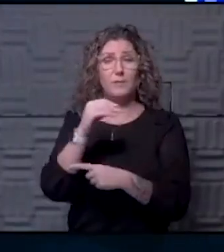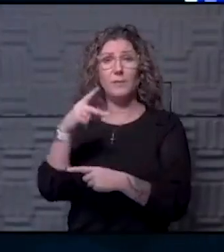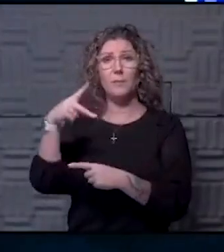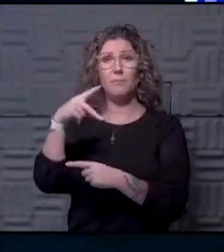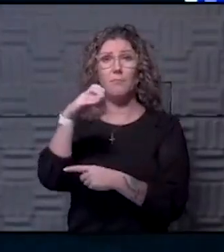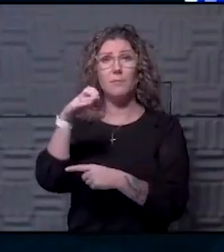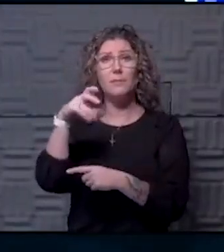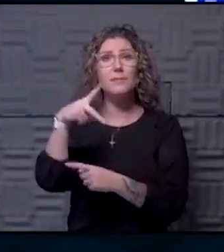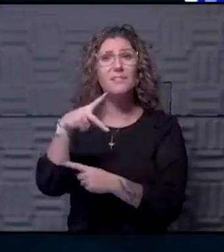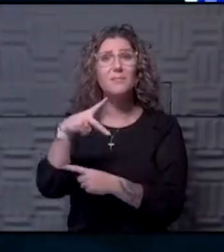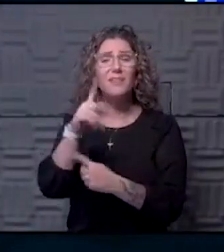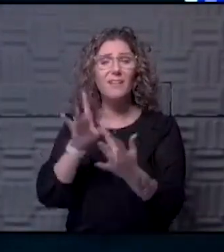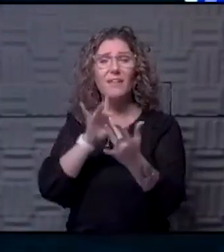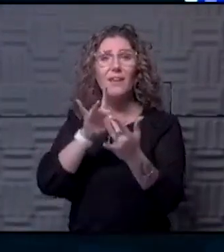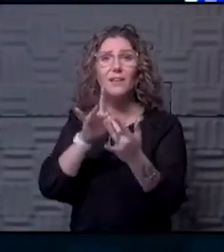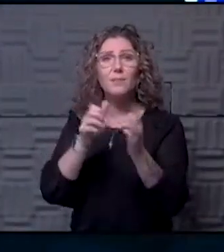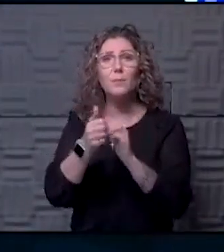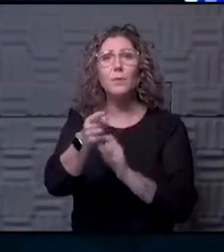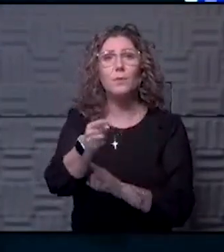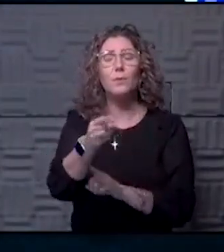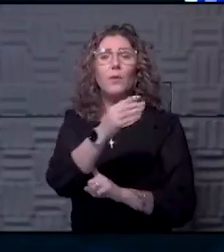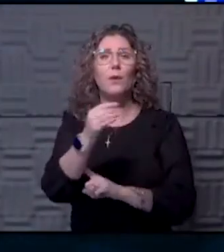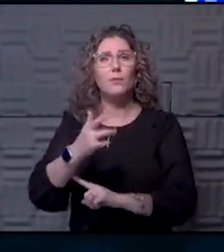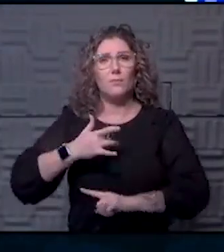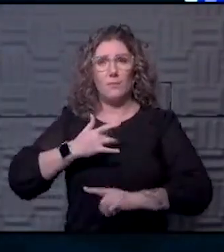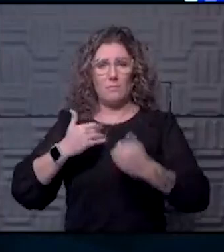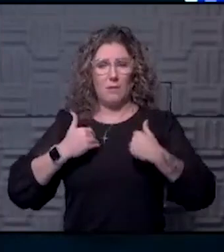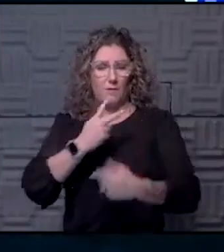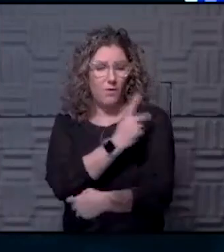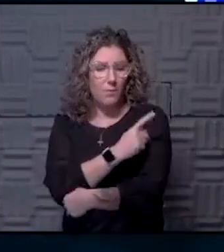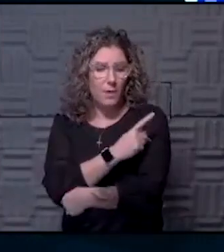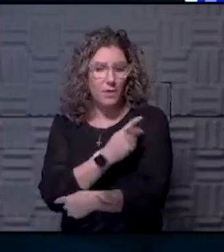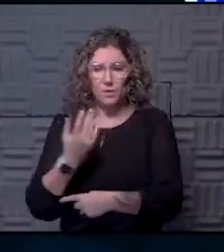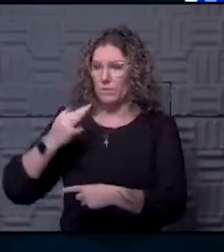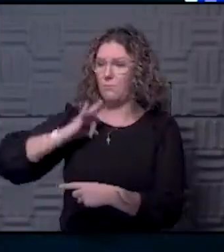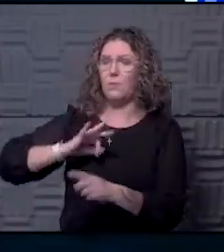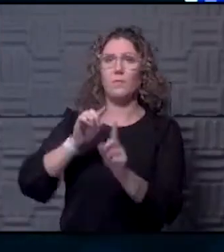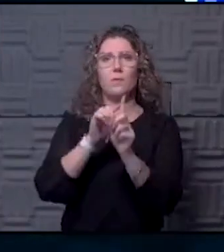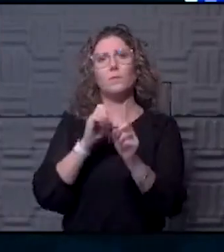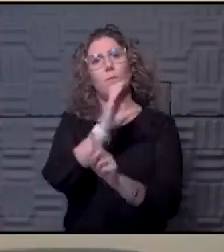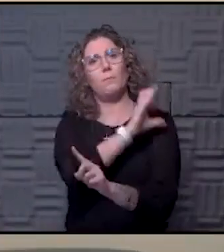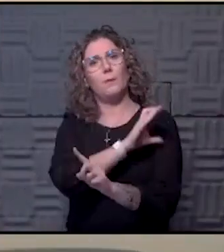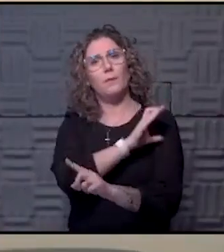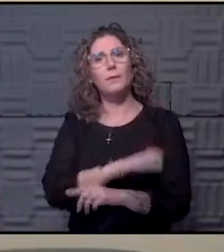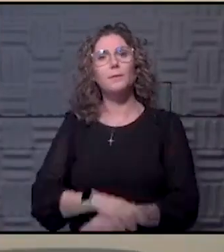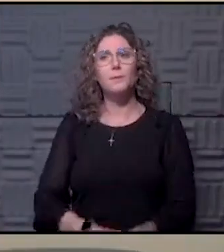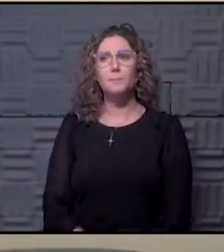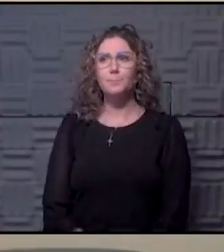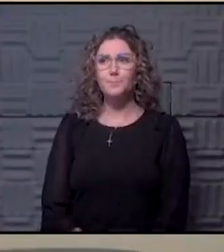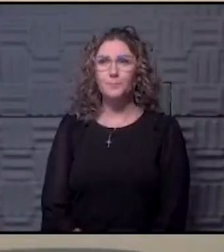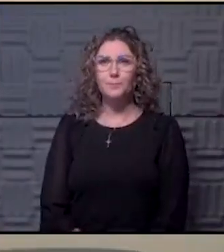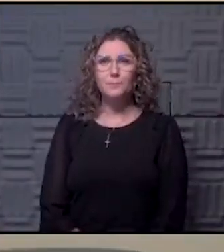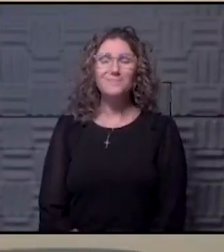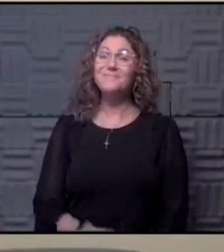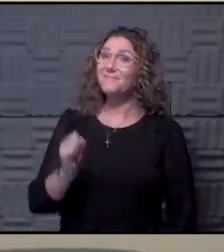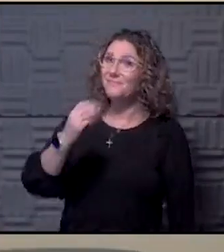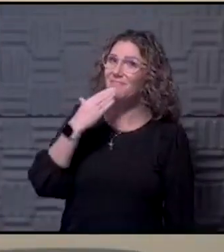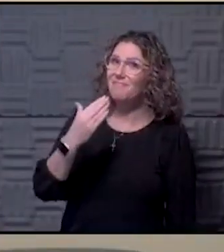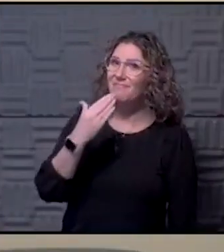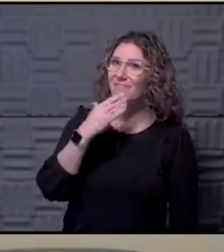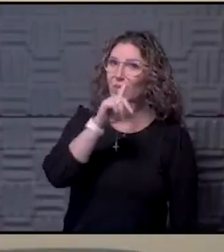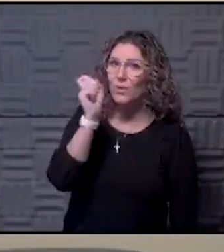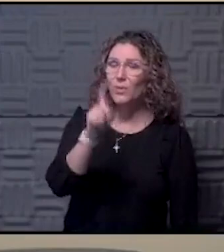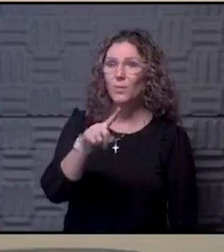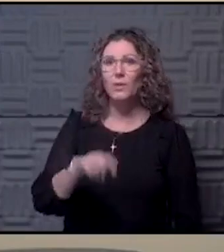community get in contact with you if they feel they have a patient that would benefit from the clinic? Yeah, thank you for the question.